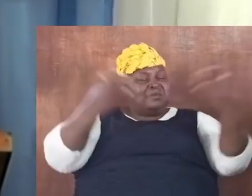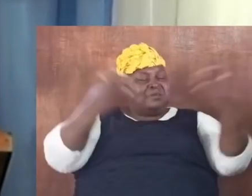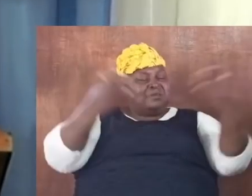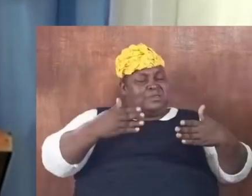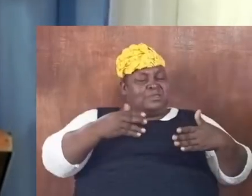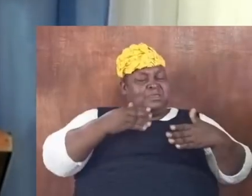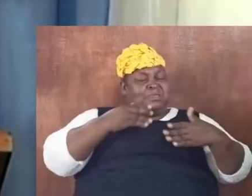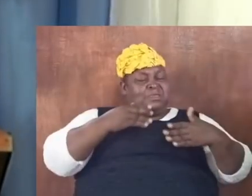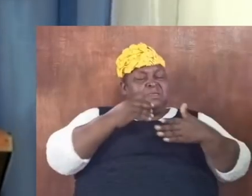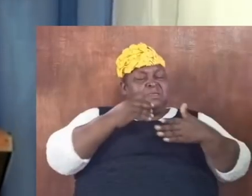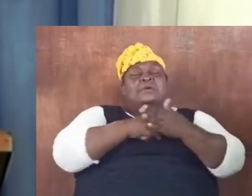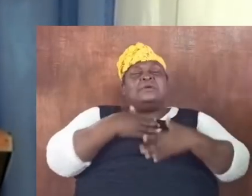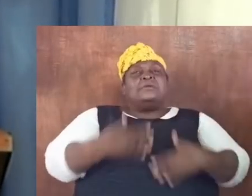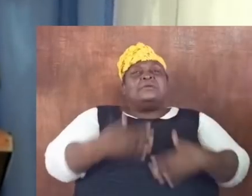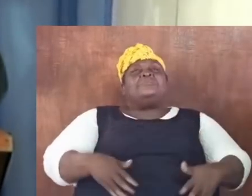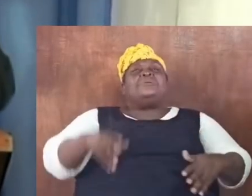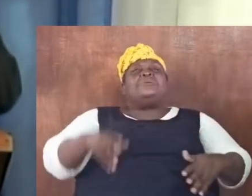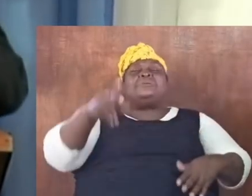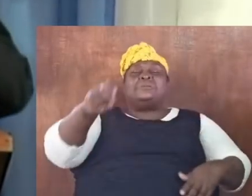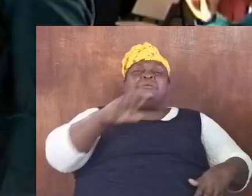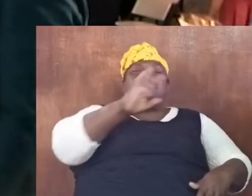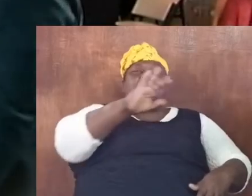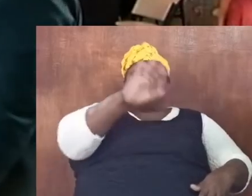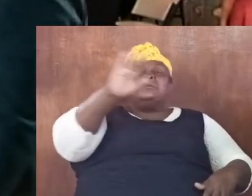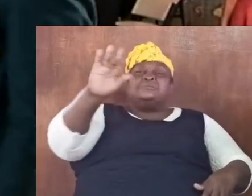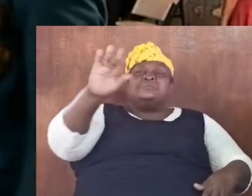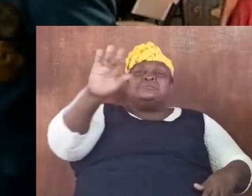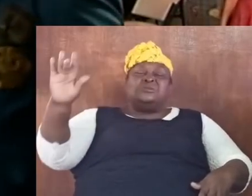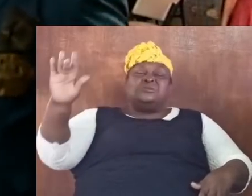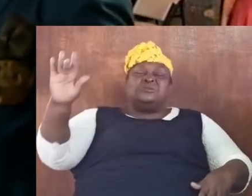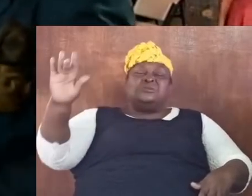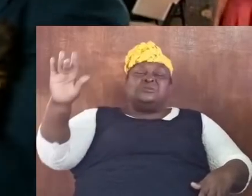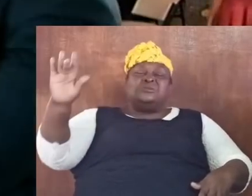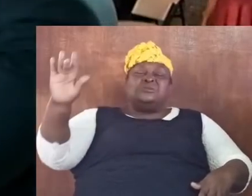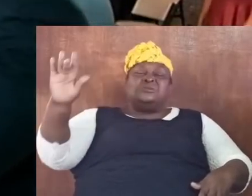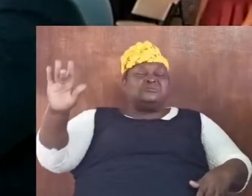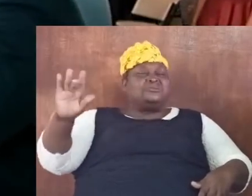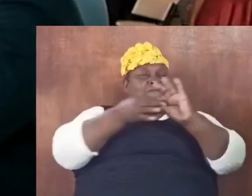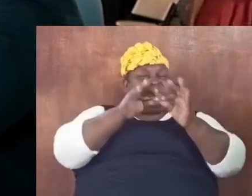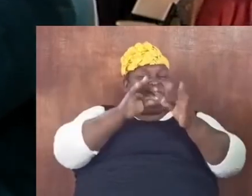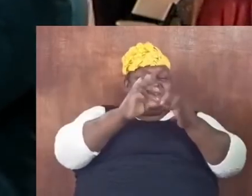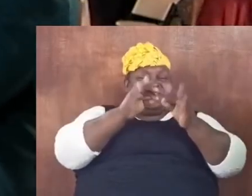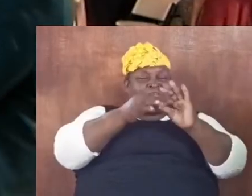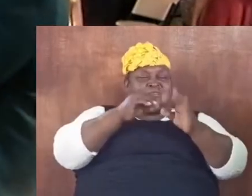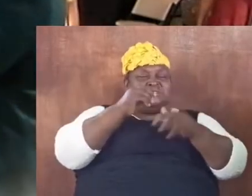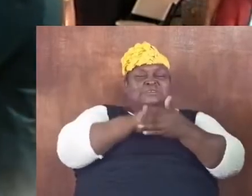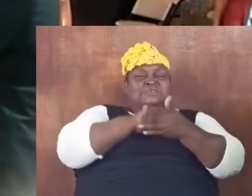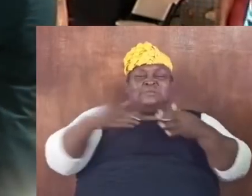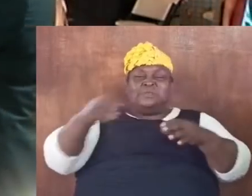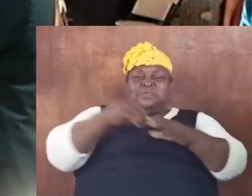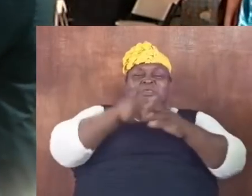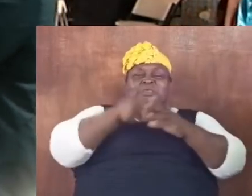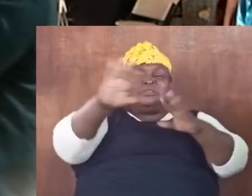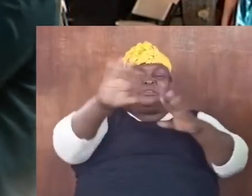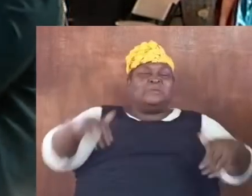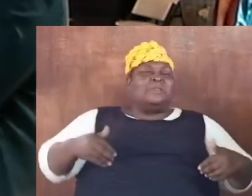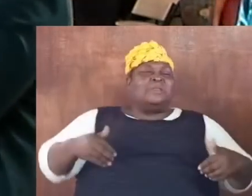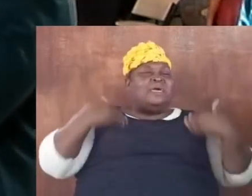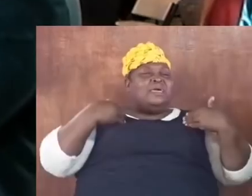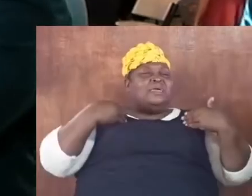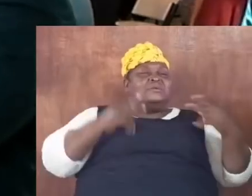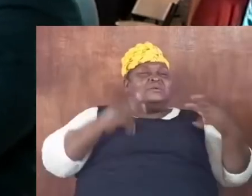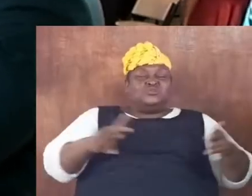a touch to soothe something in your life, to lift you up, to set you on the right